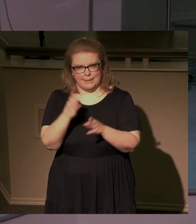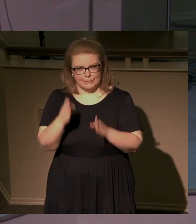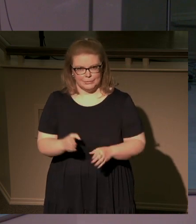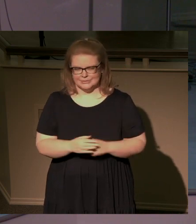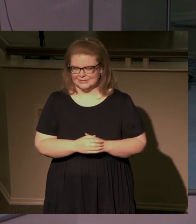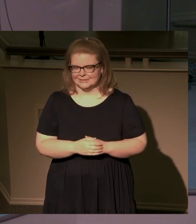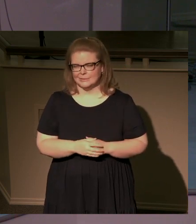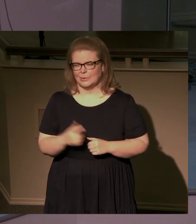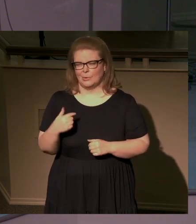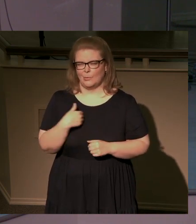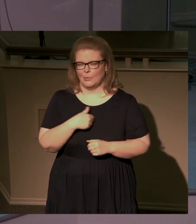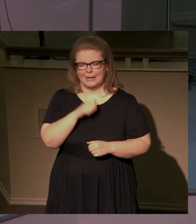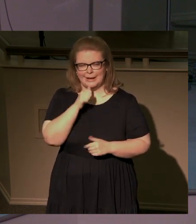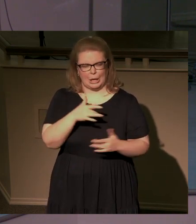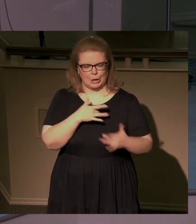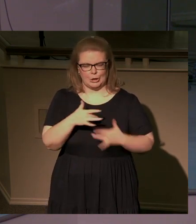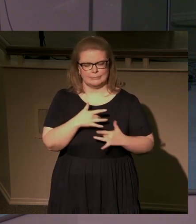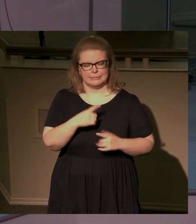with self-esteem